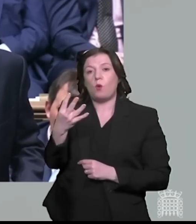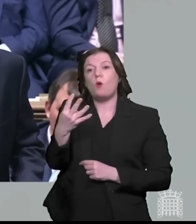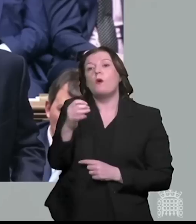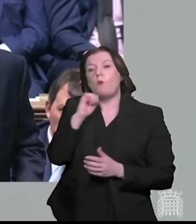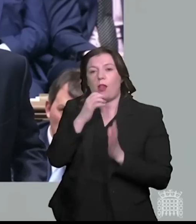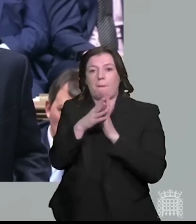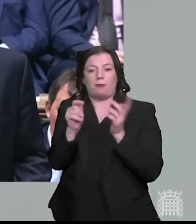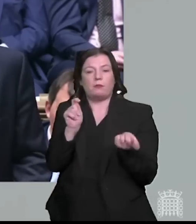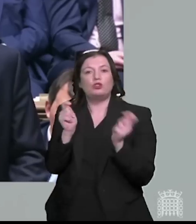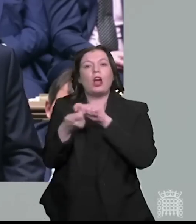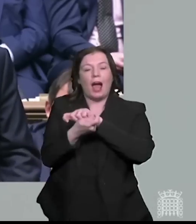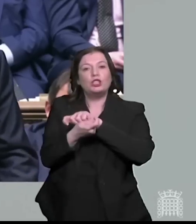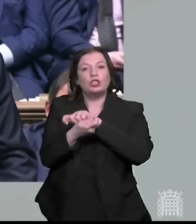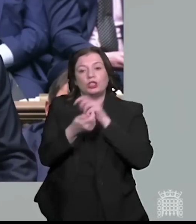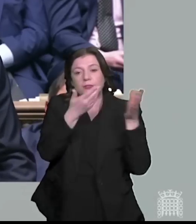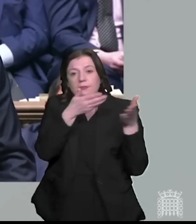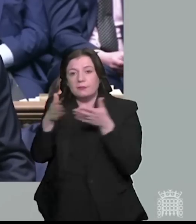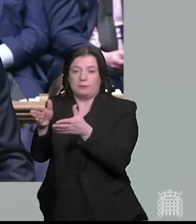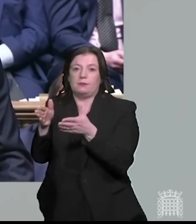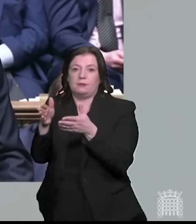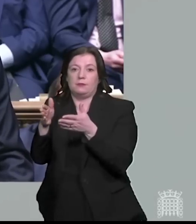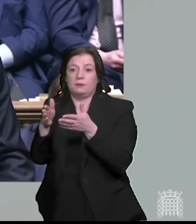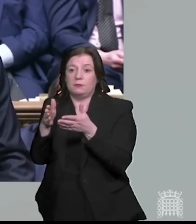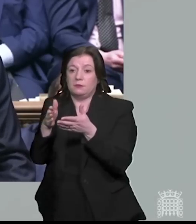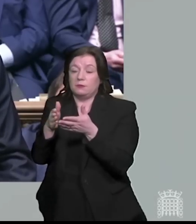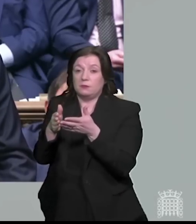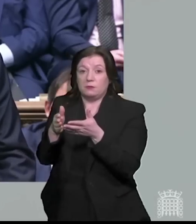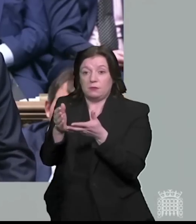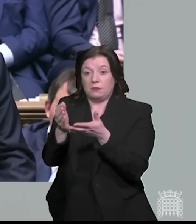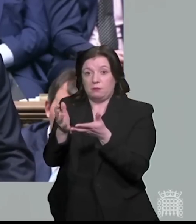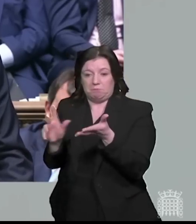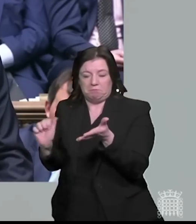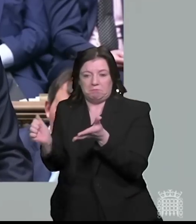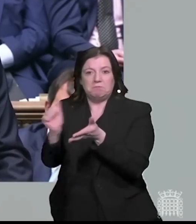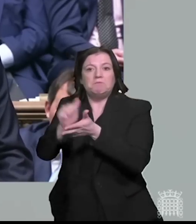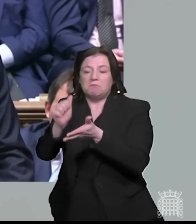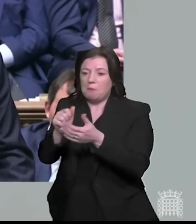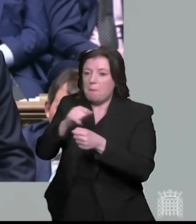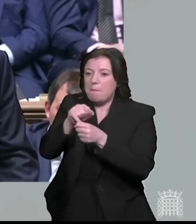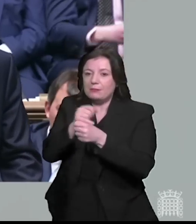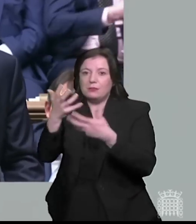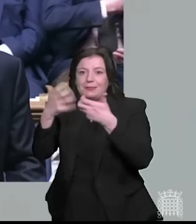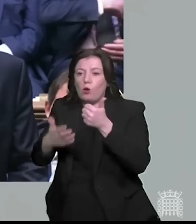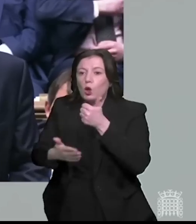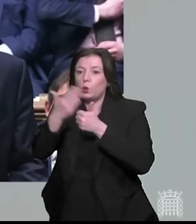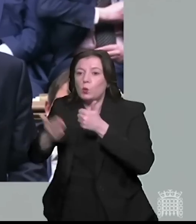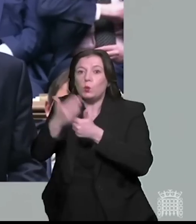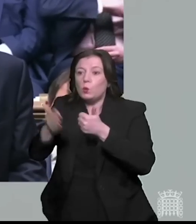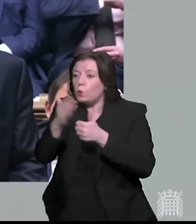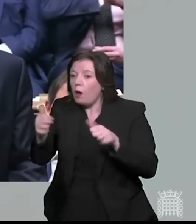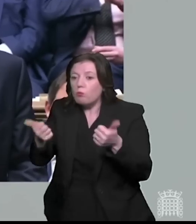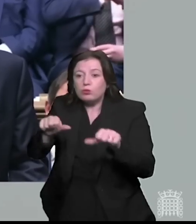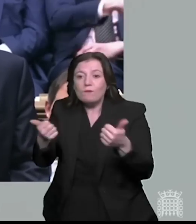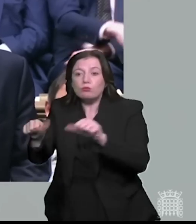different model, which will allow rapid, often near automatic sign-off for medicines and technologies already